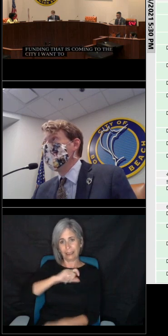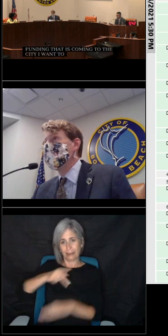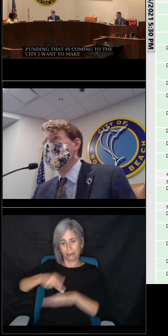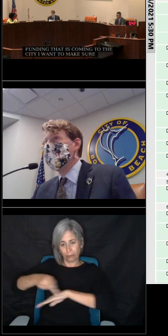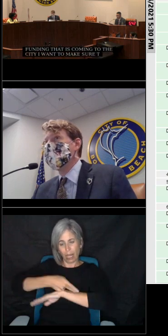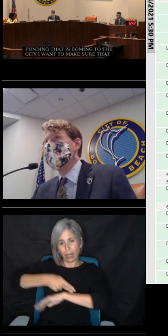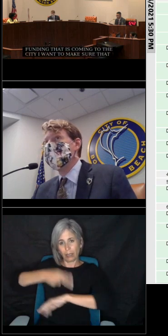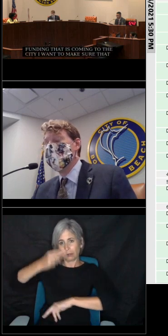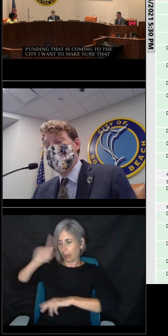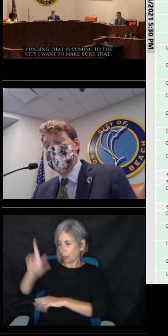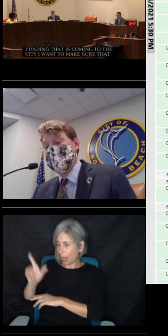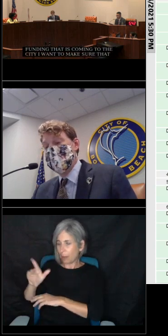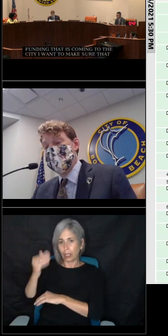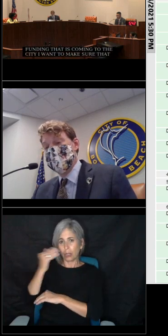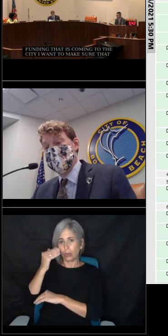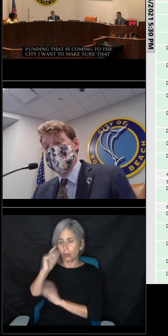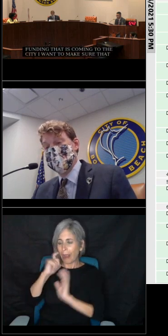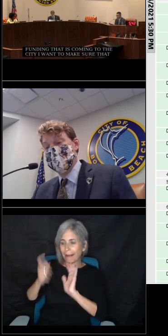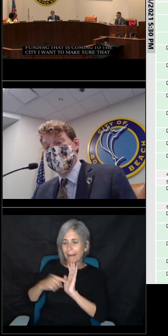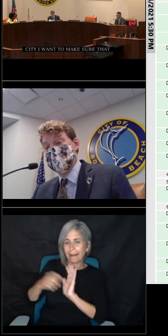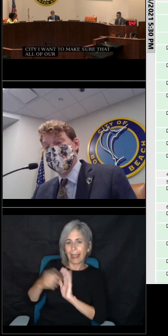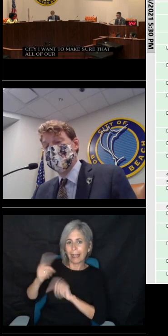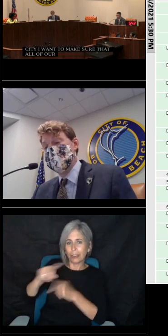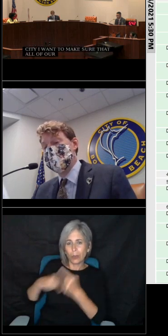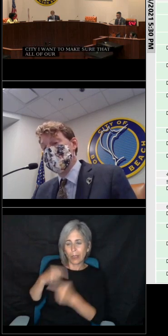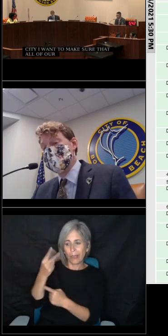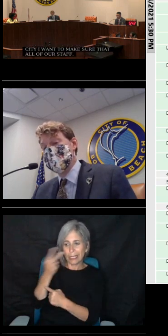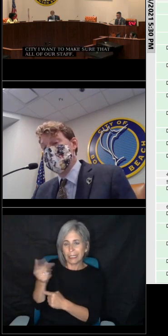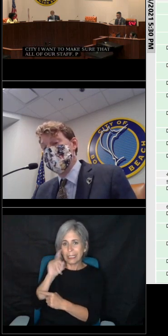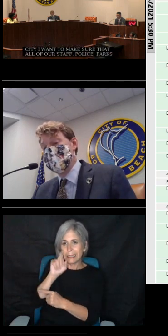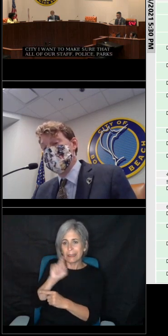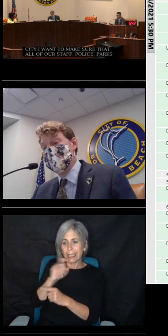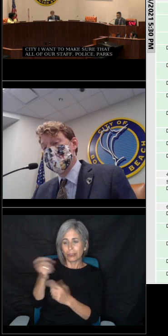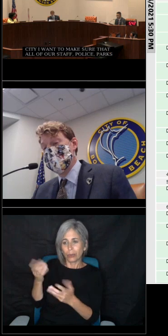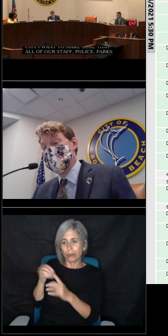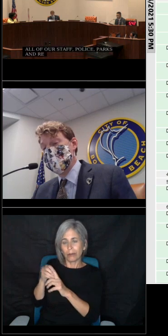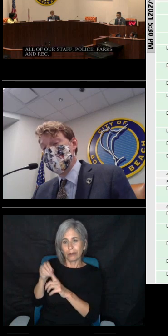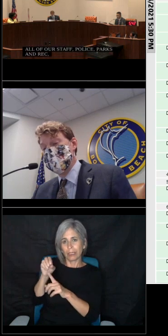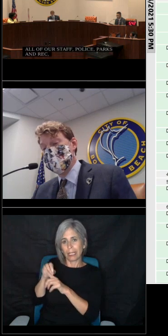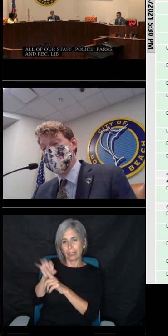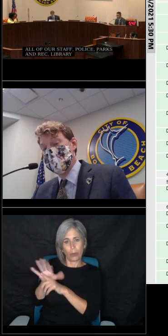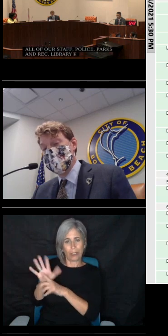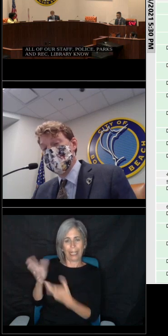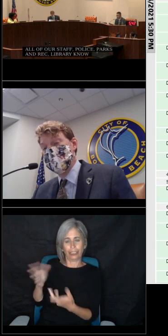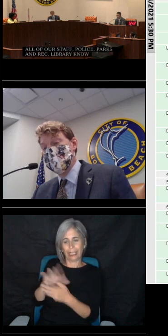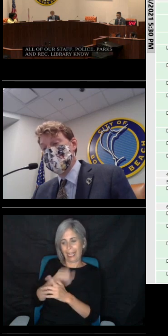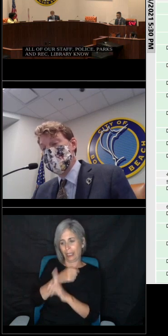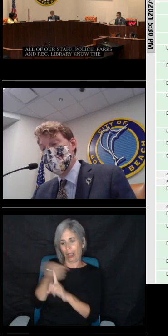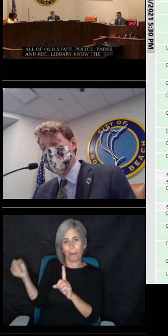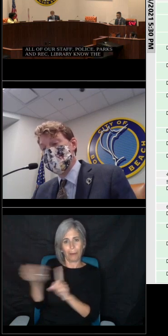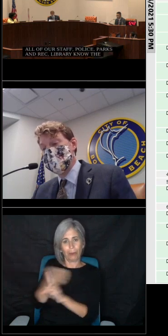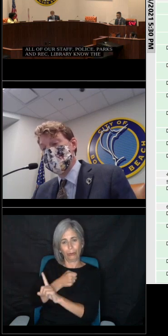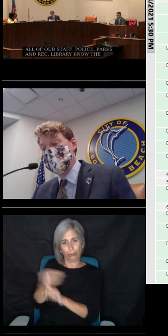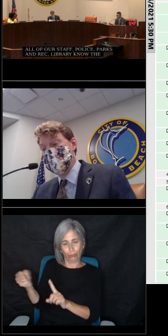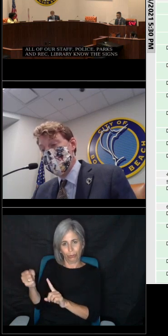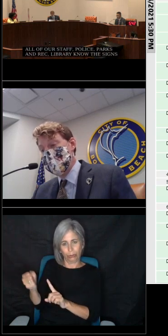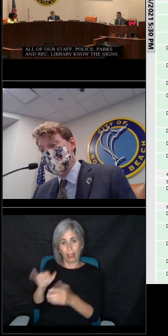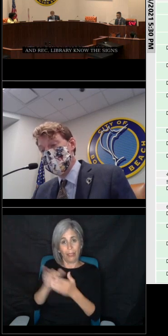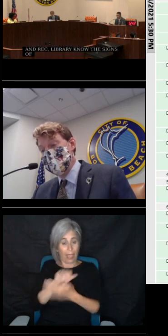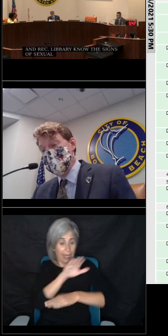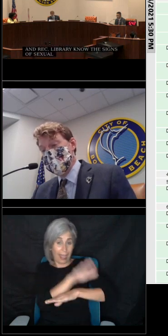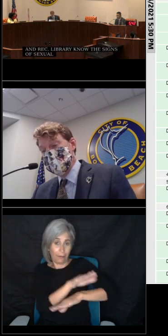library, know the signs of sexual exploitation and abuse. In addition, that afternoon,